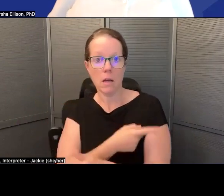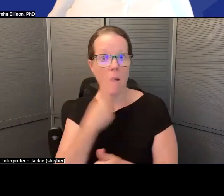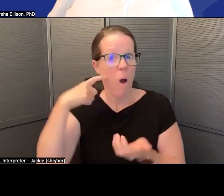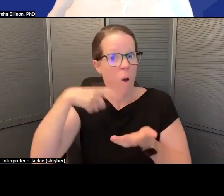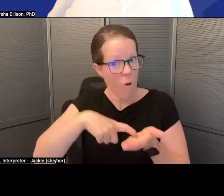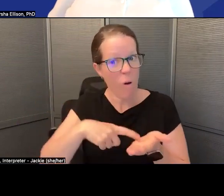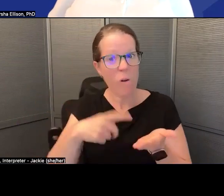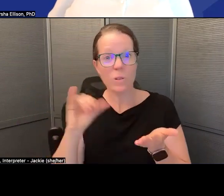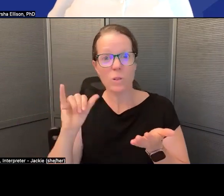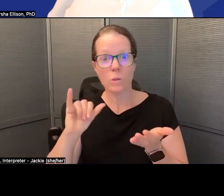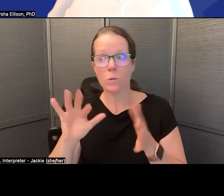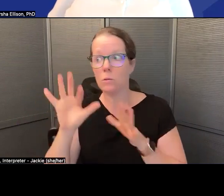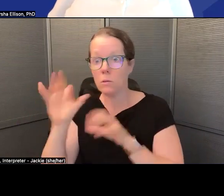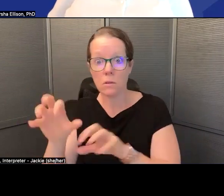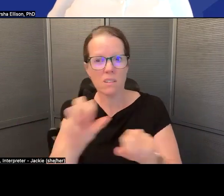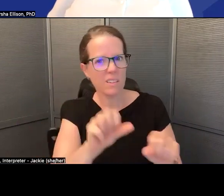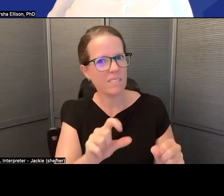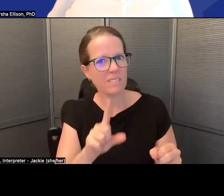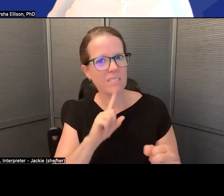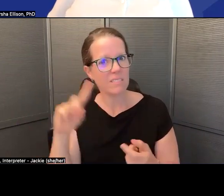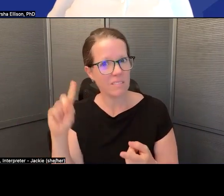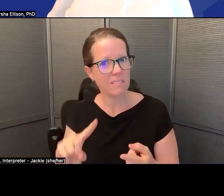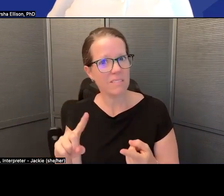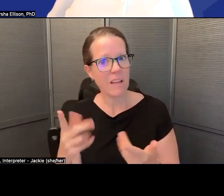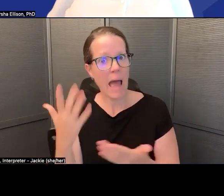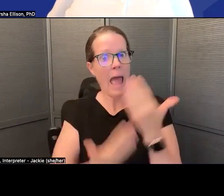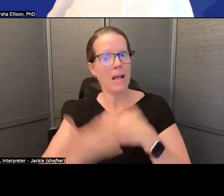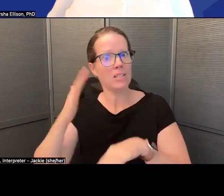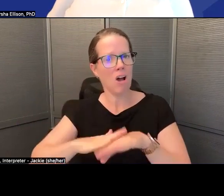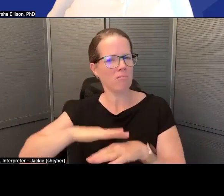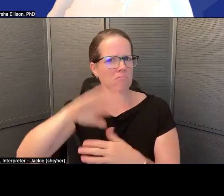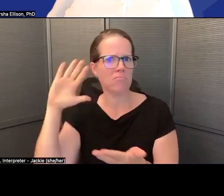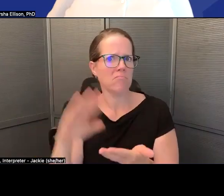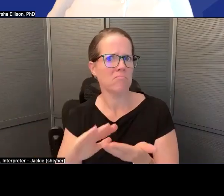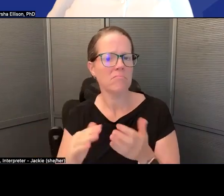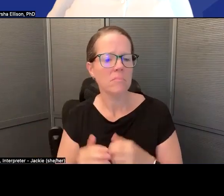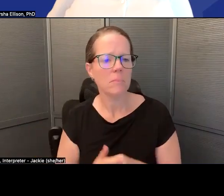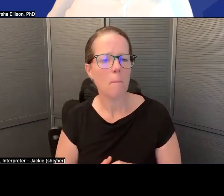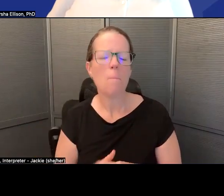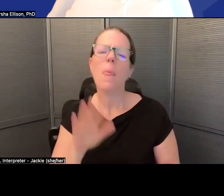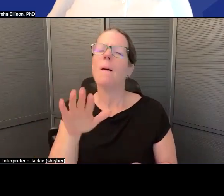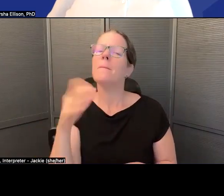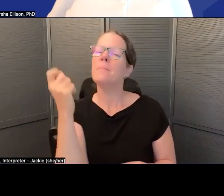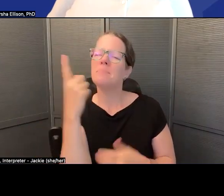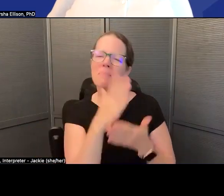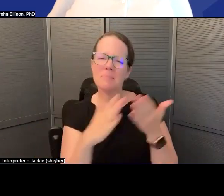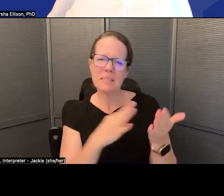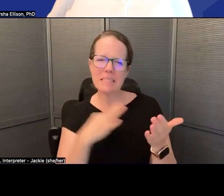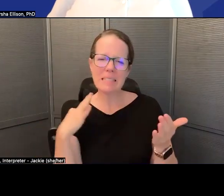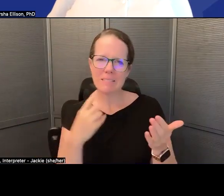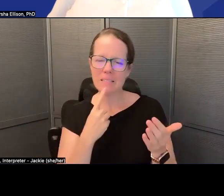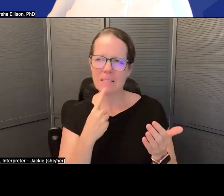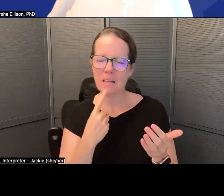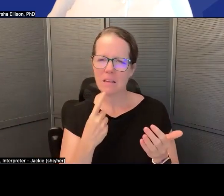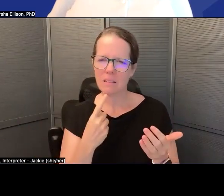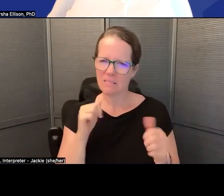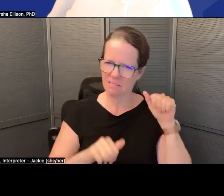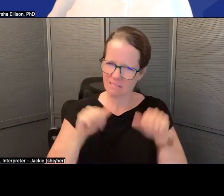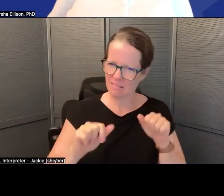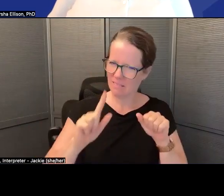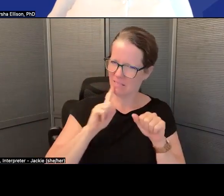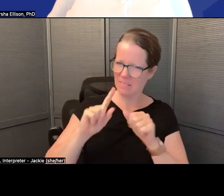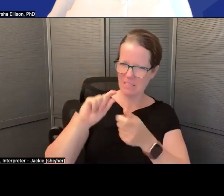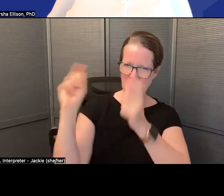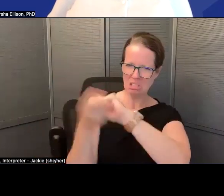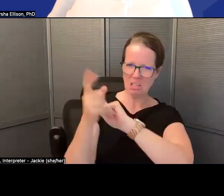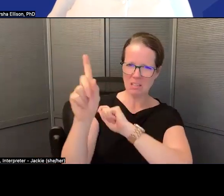were some reports that they didn't think there was much real change because they felt that there wasn't